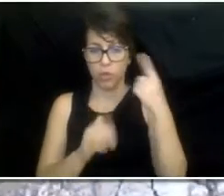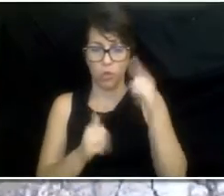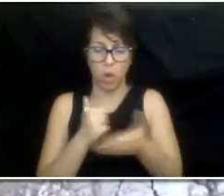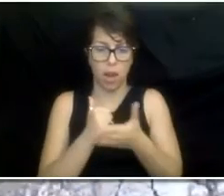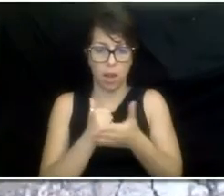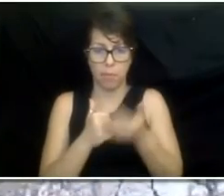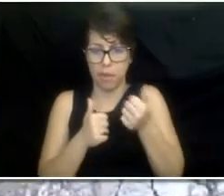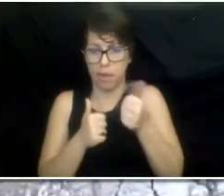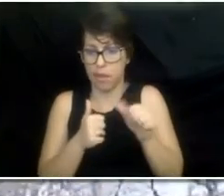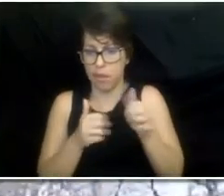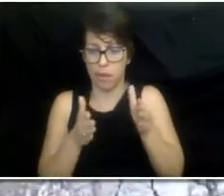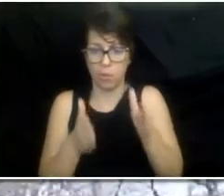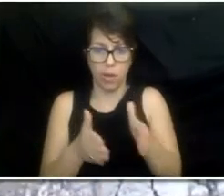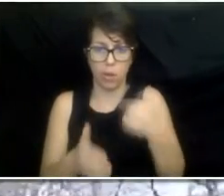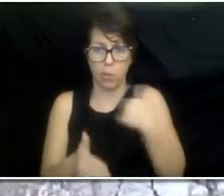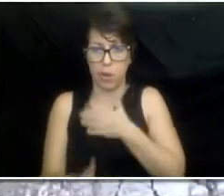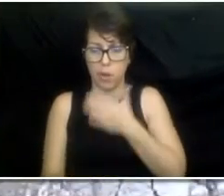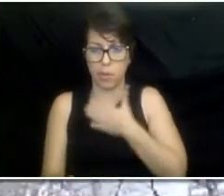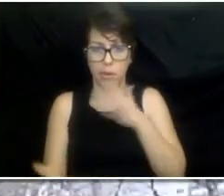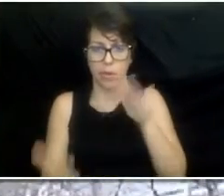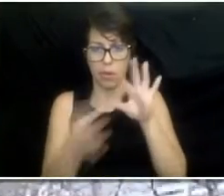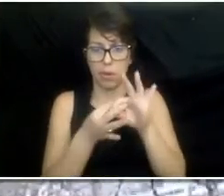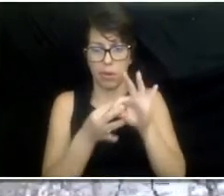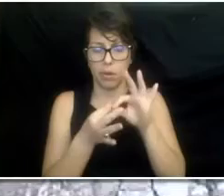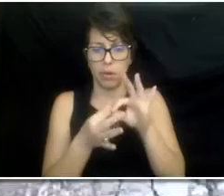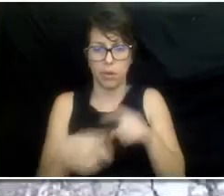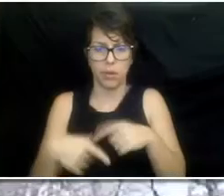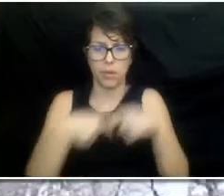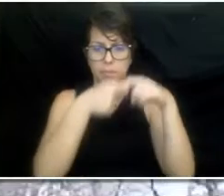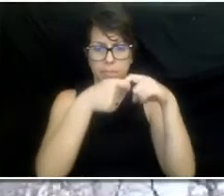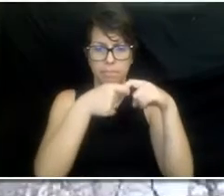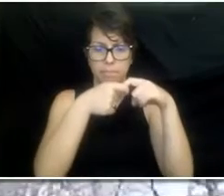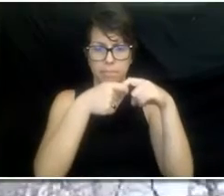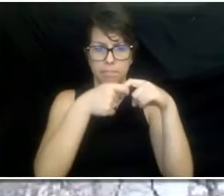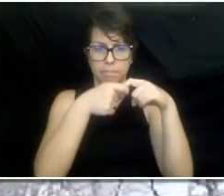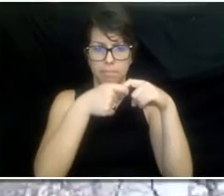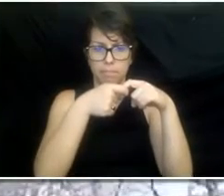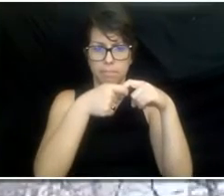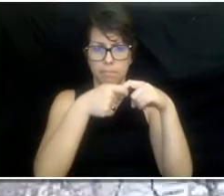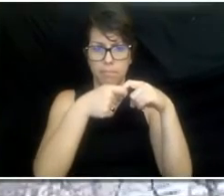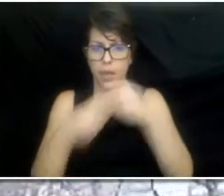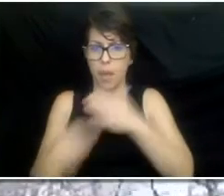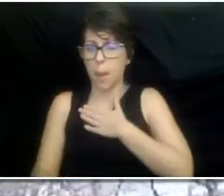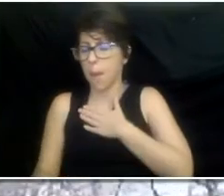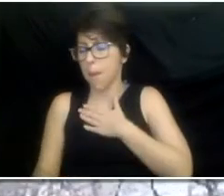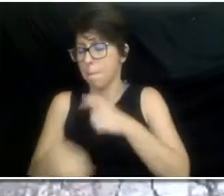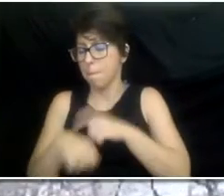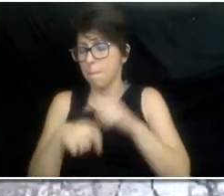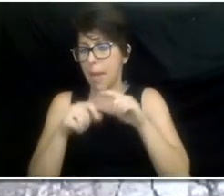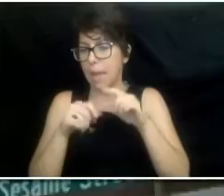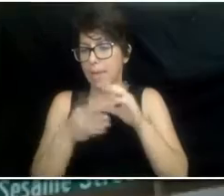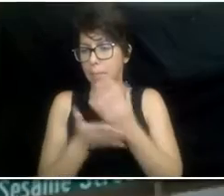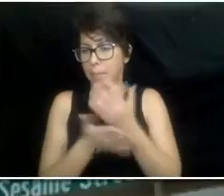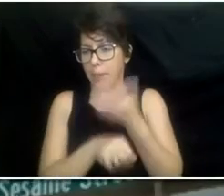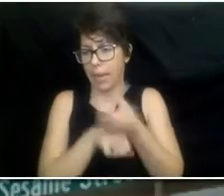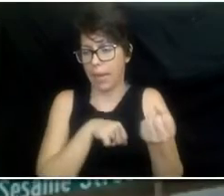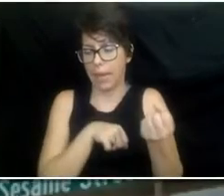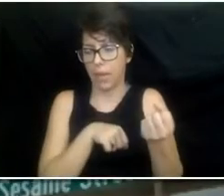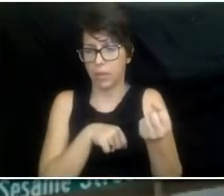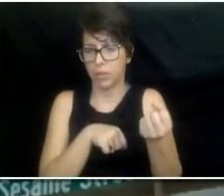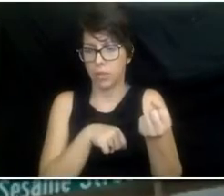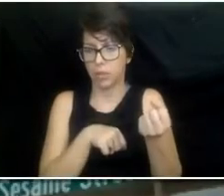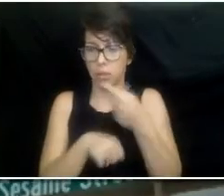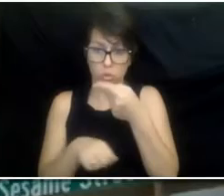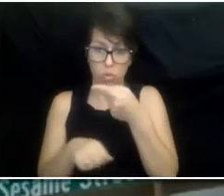experiencing any kind of tech abuse they can reach out and we can connect them to services and help them manage that issue okay we're going to turn